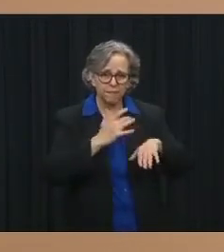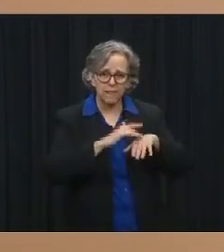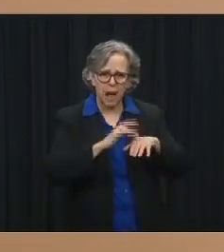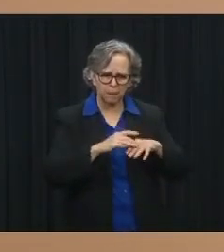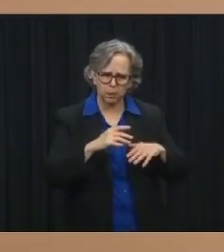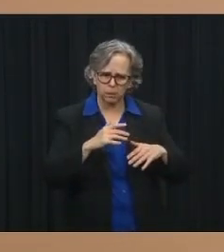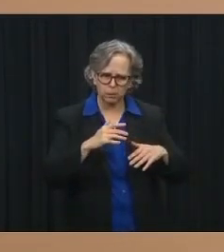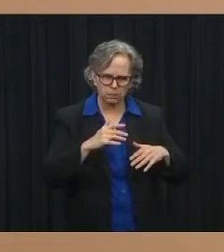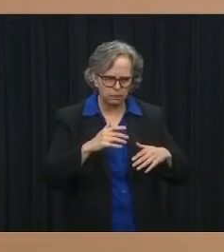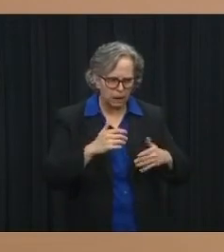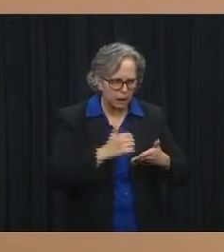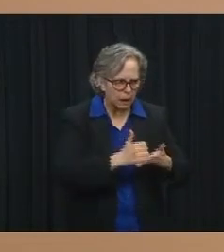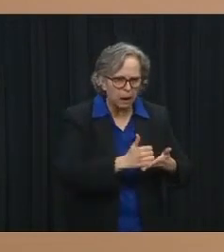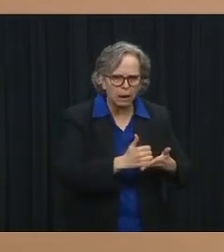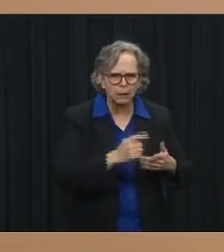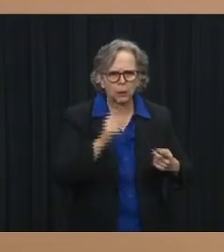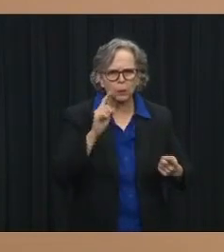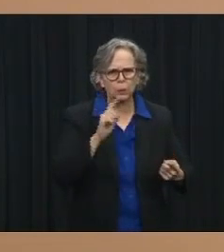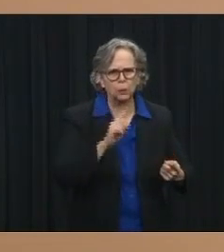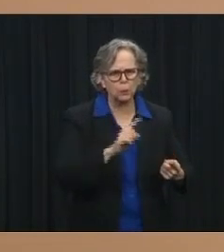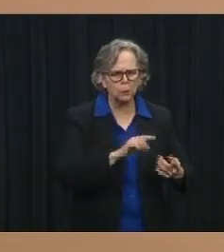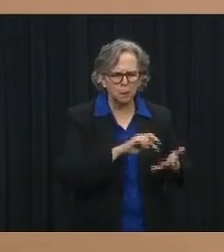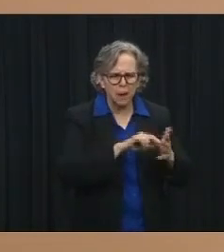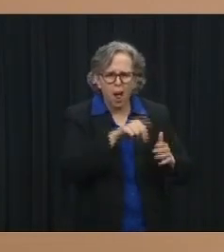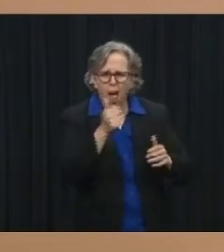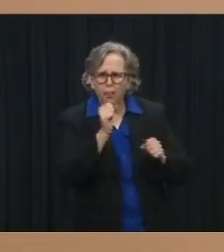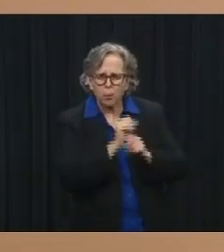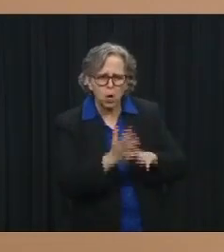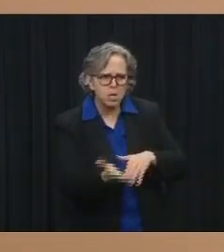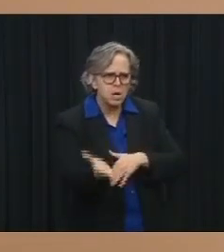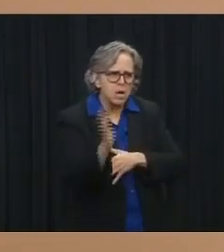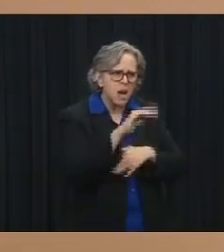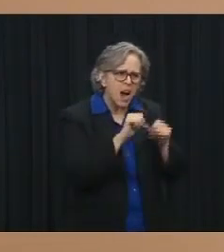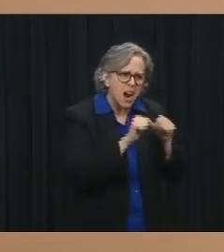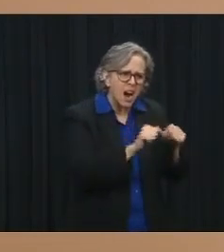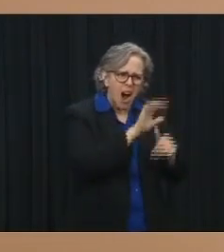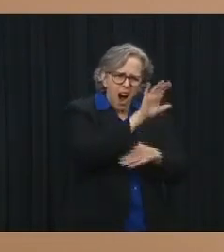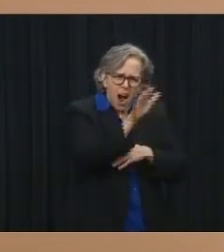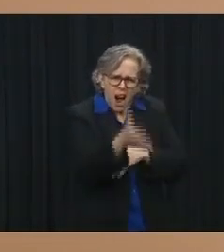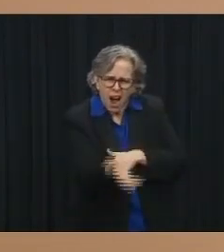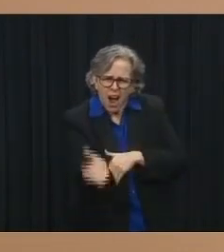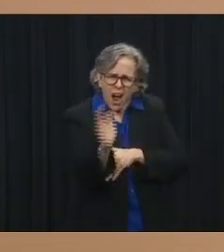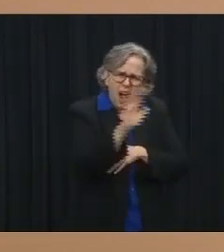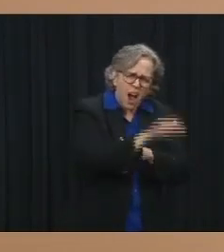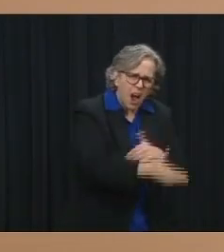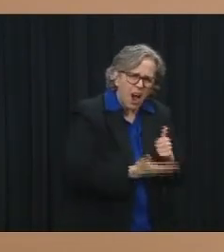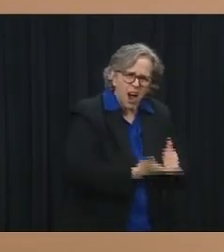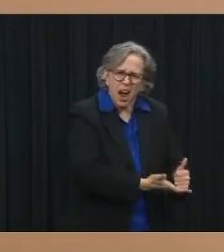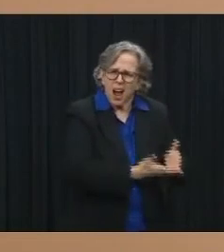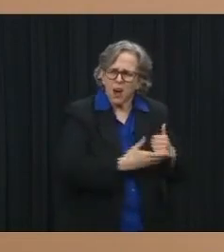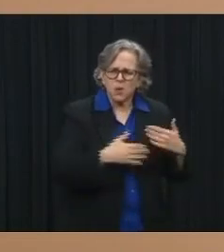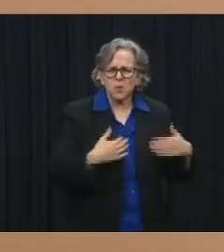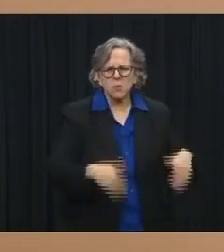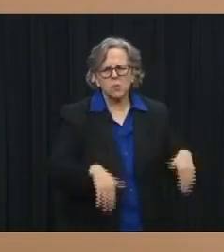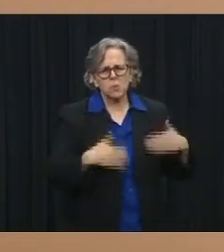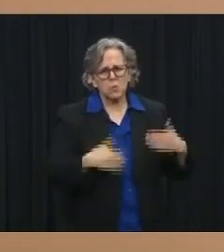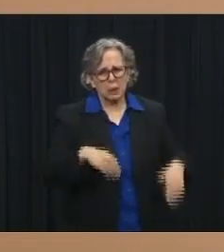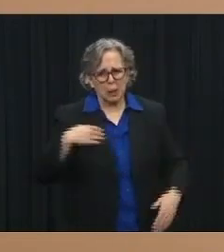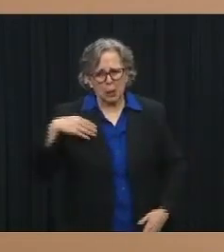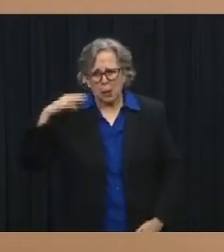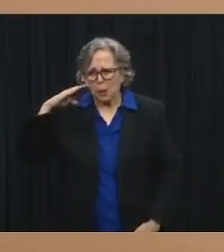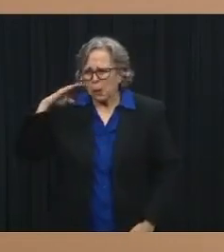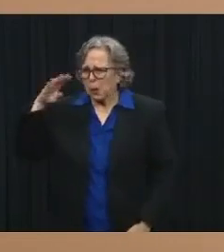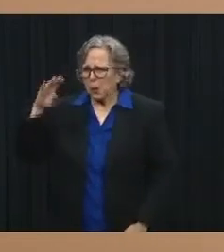of those residents. And I've spoken to some of you on the phone. I've always said all along, all the